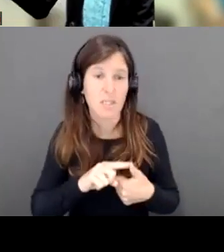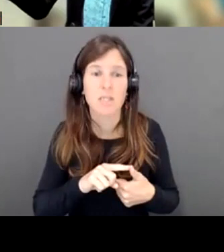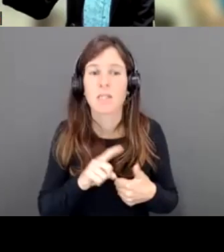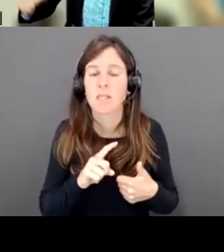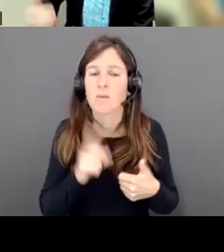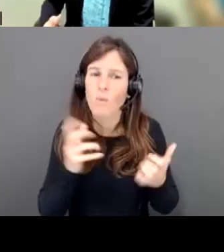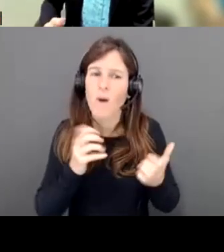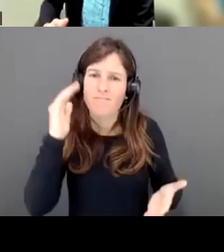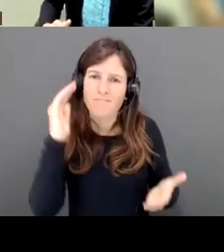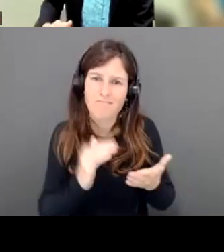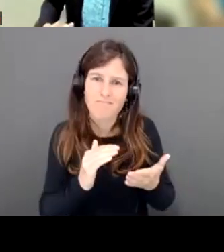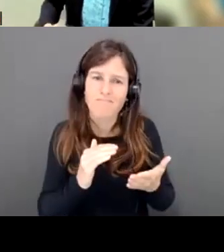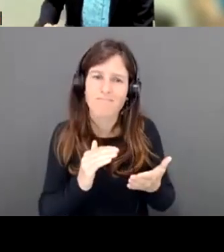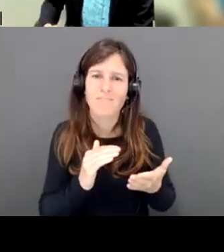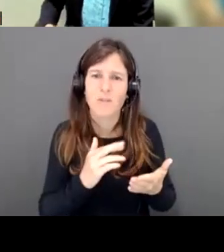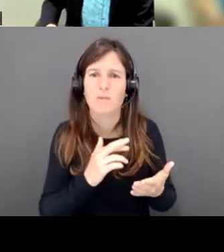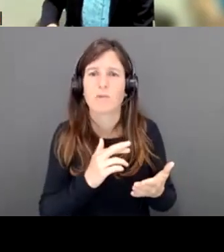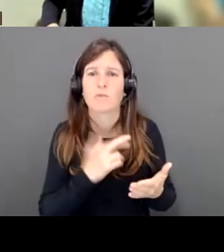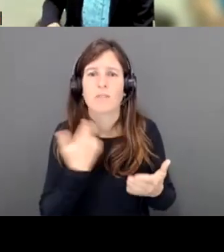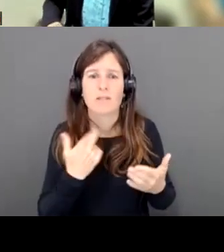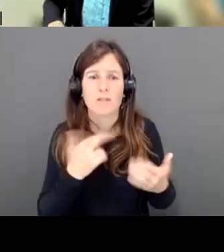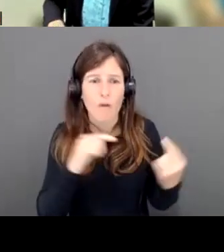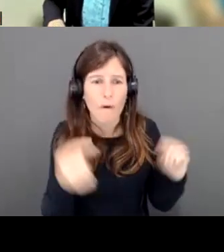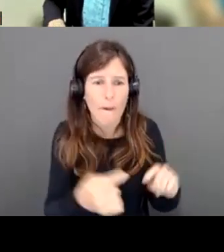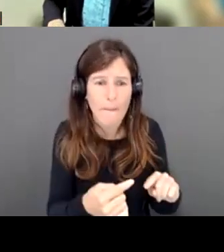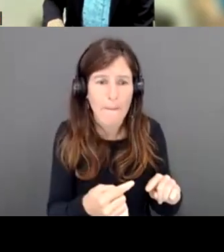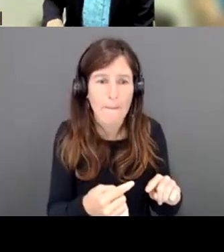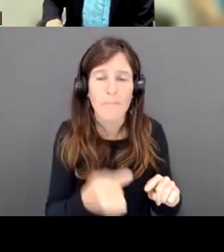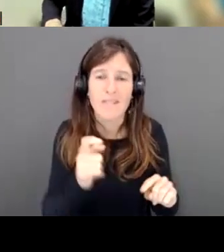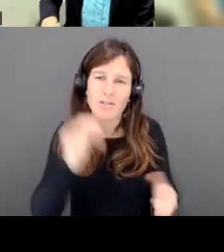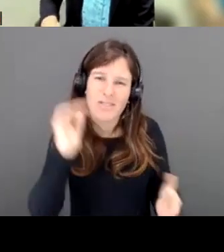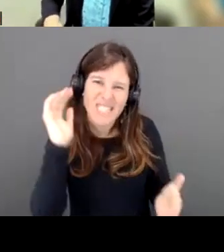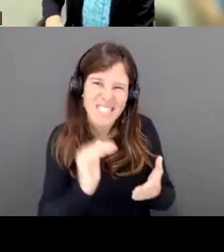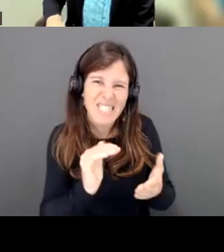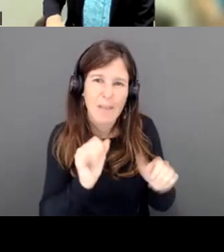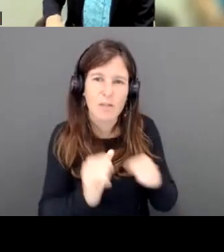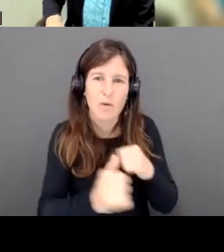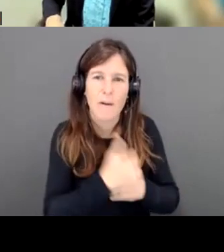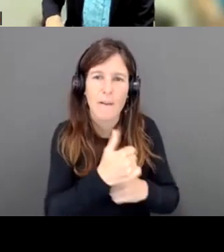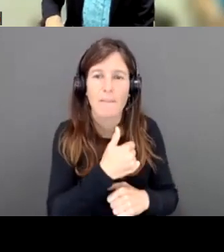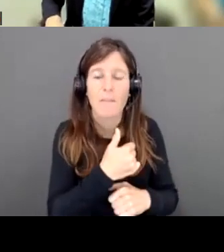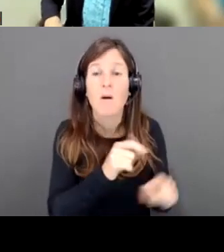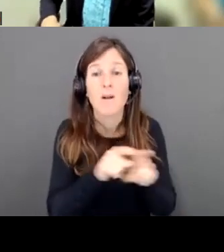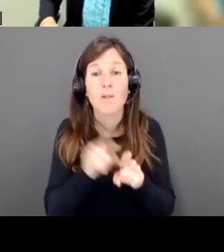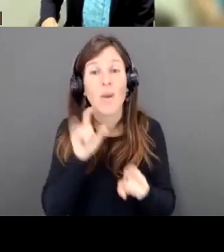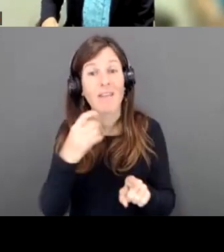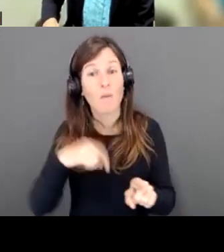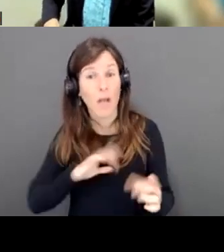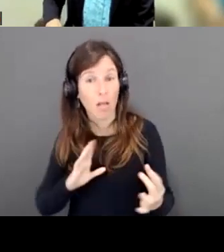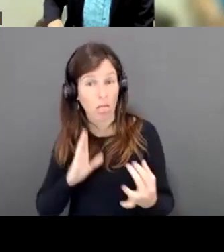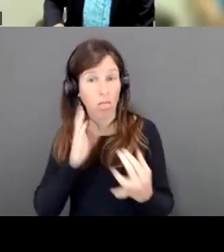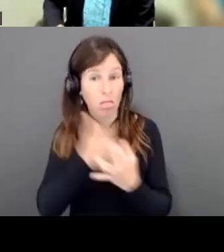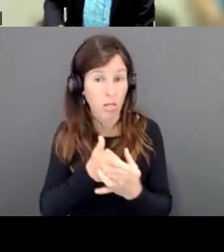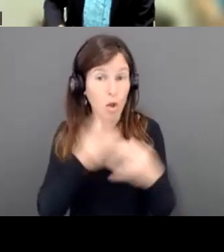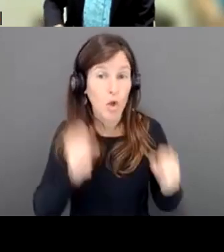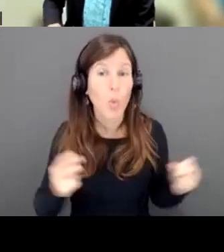We also want to consider the potential harm that if we don't have this right, Could this harm the relationship between the older